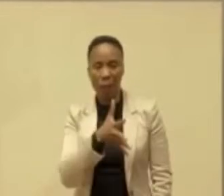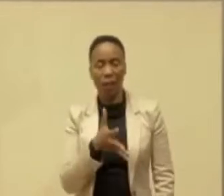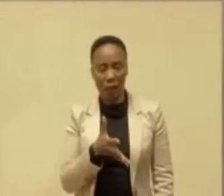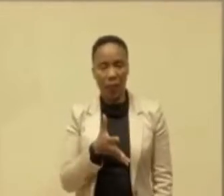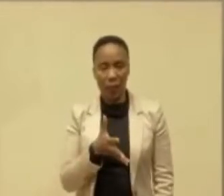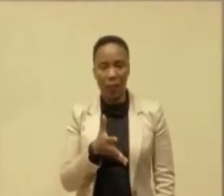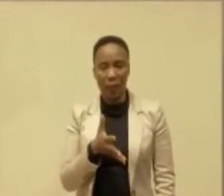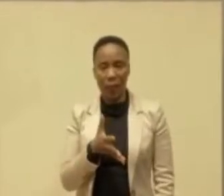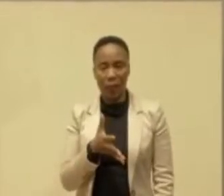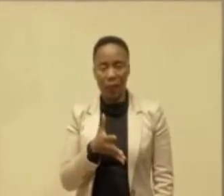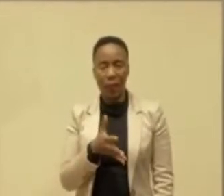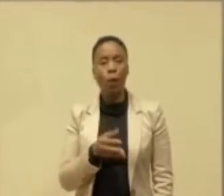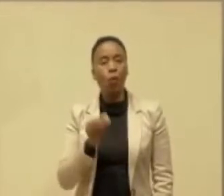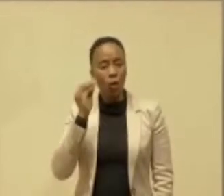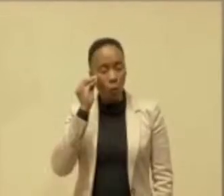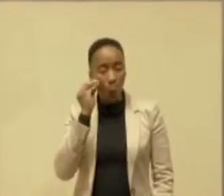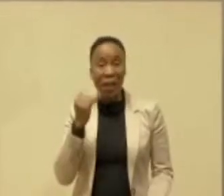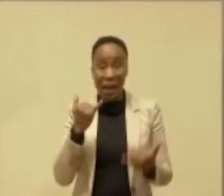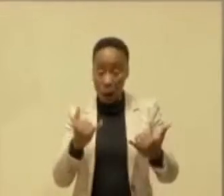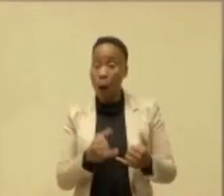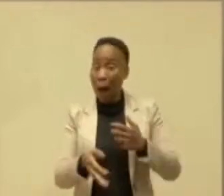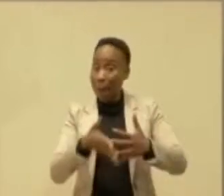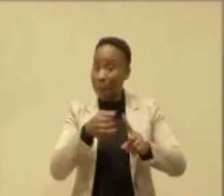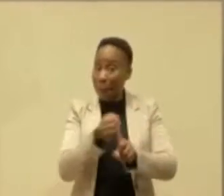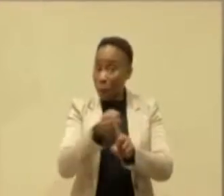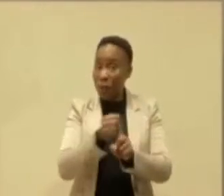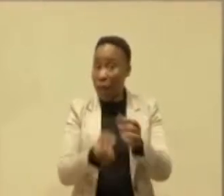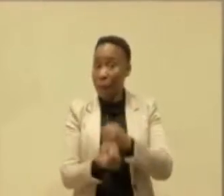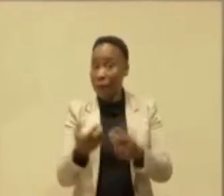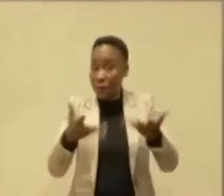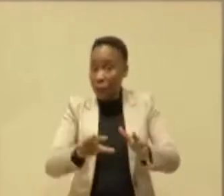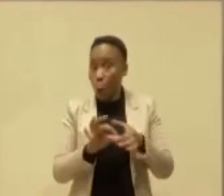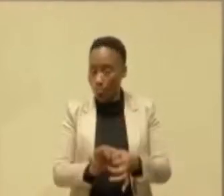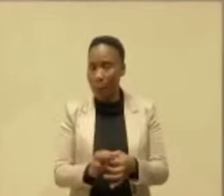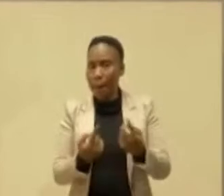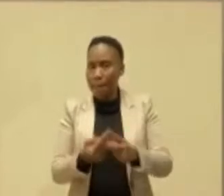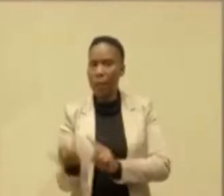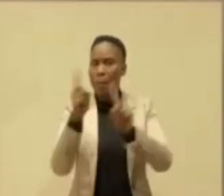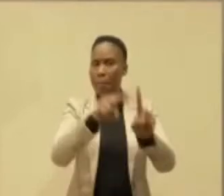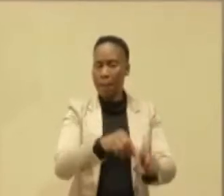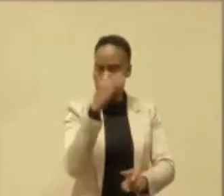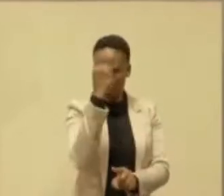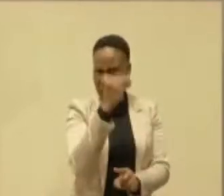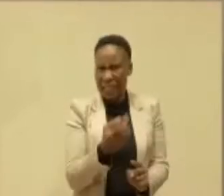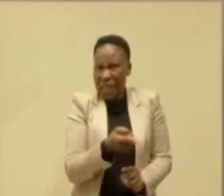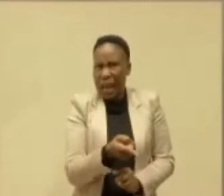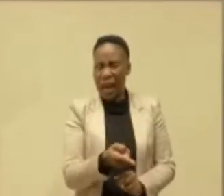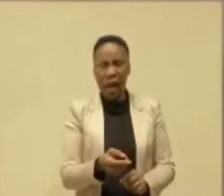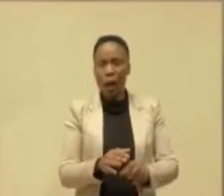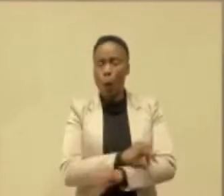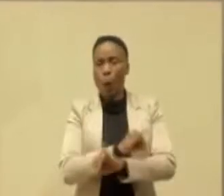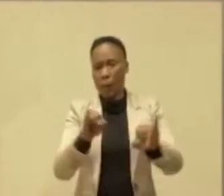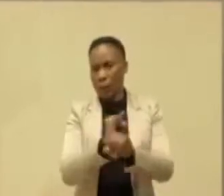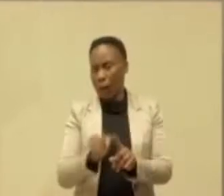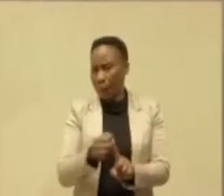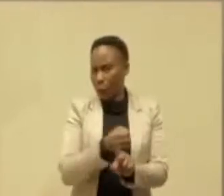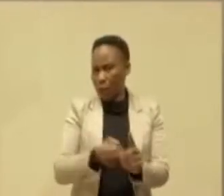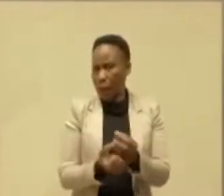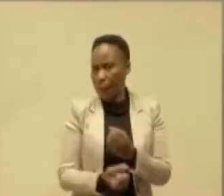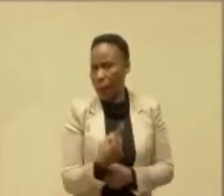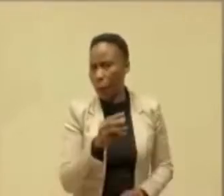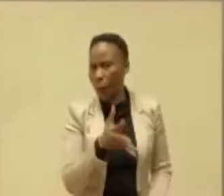abuse that you experienced at home now we are calling upon the department of public safety if